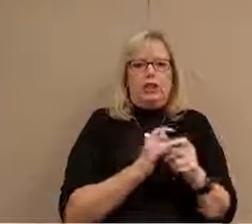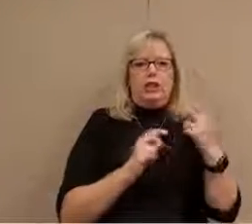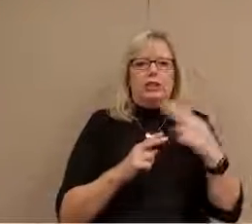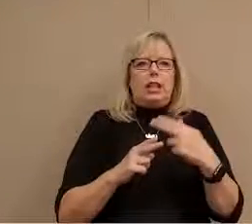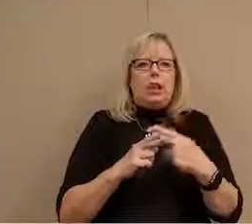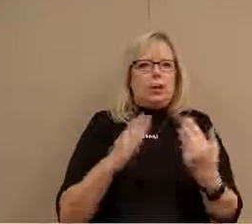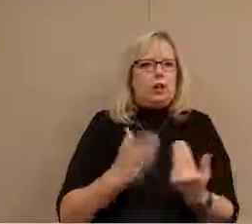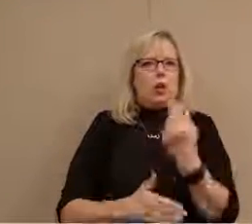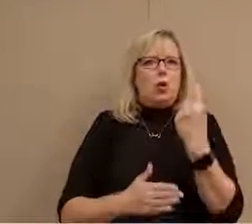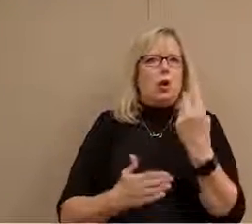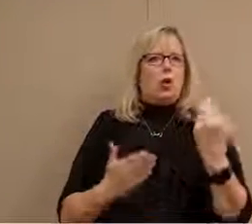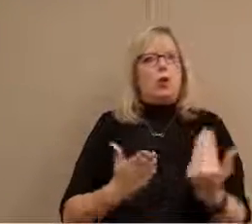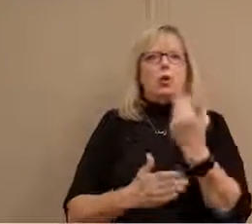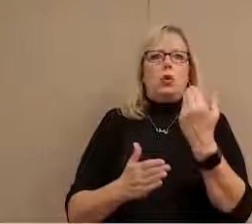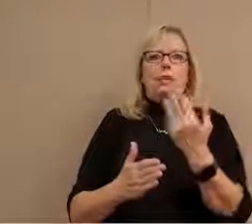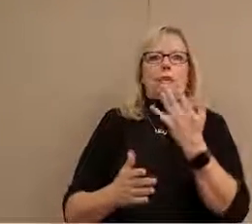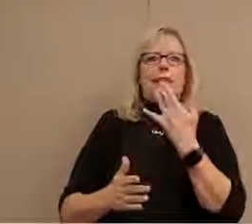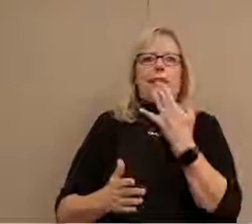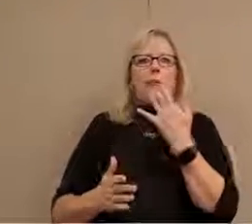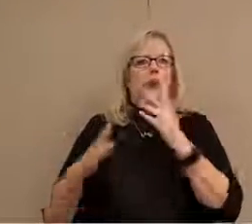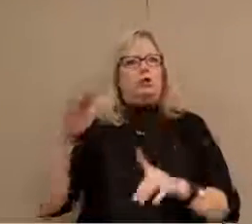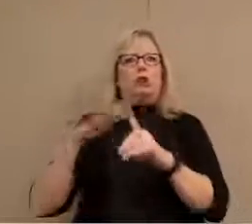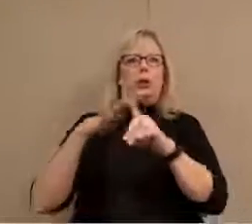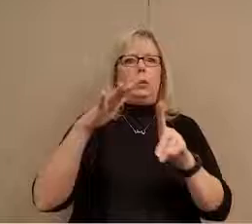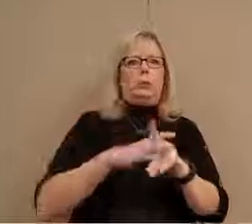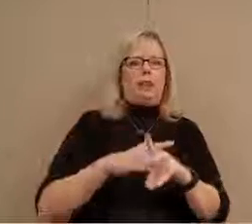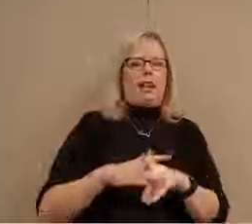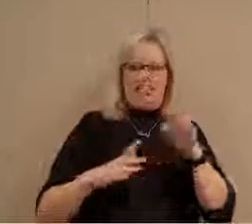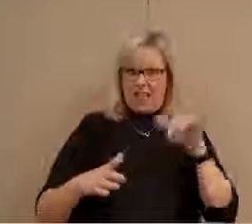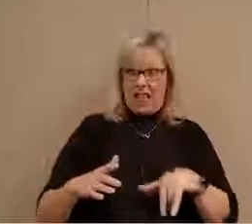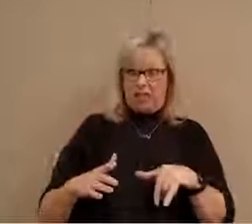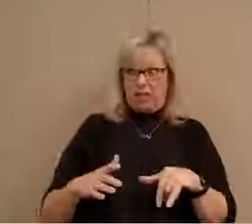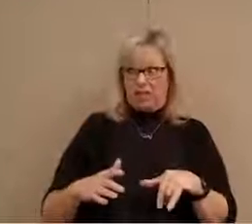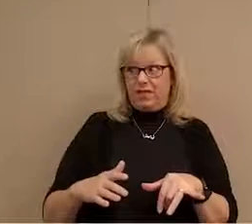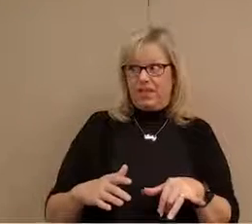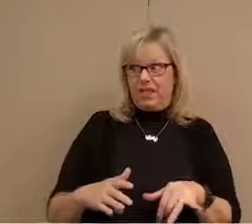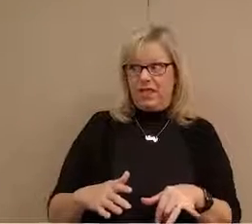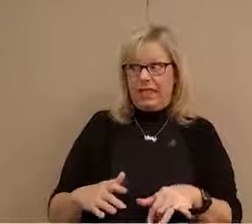two additional variants, I think, that we've seen in the county. Are these as